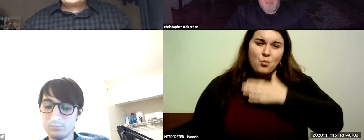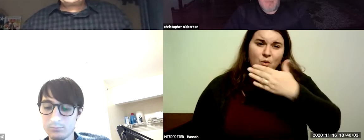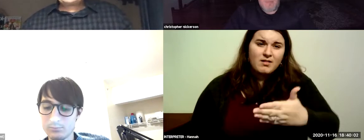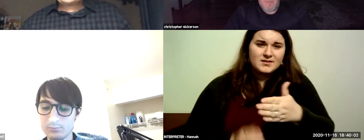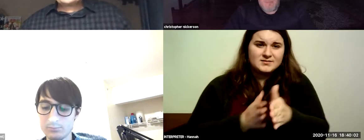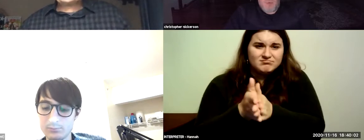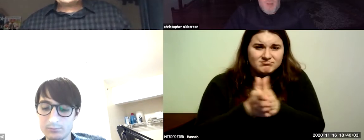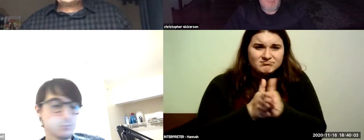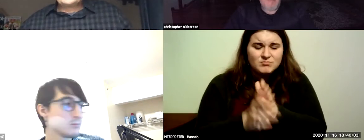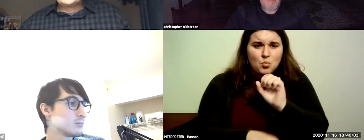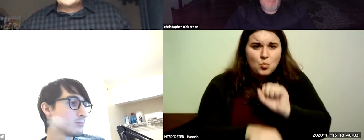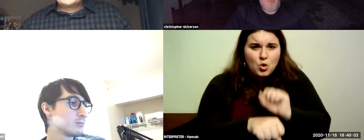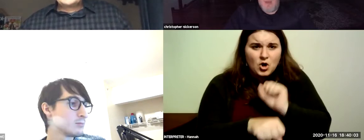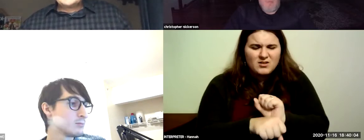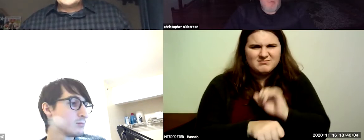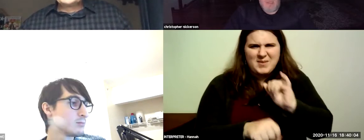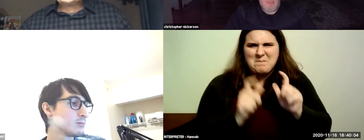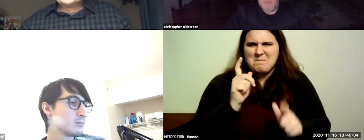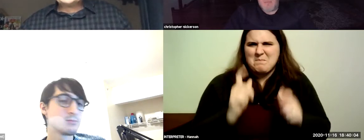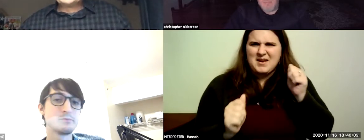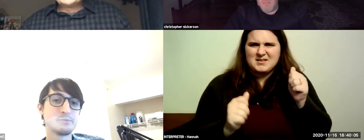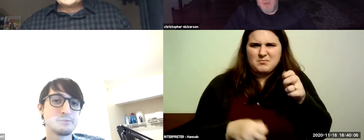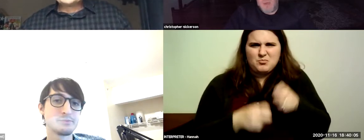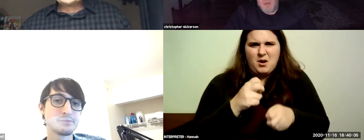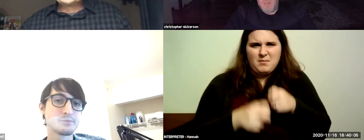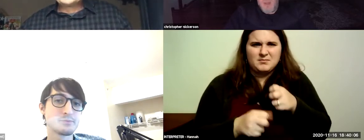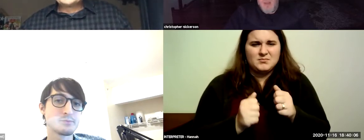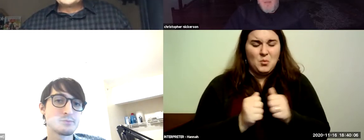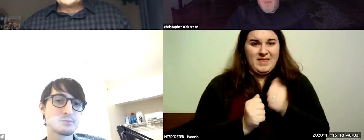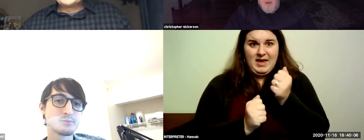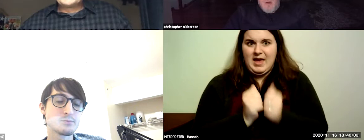is the biggest problem with everyone I see.